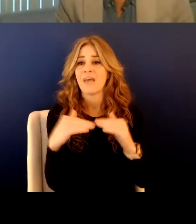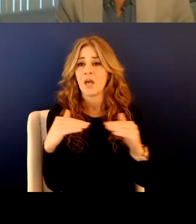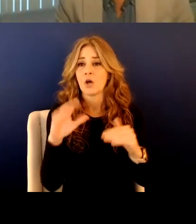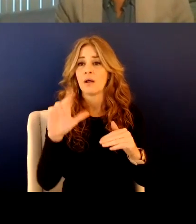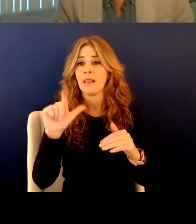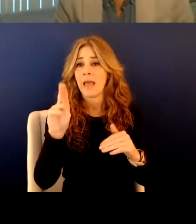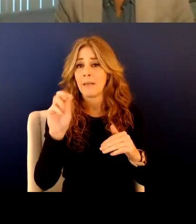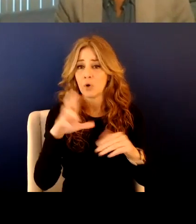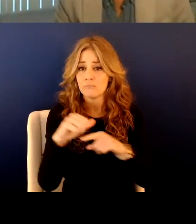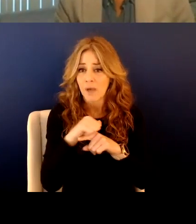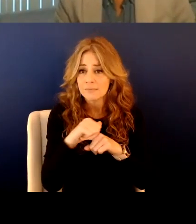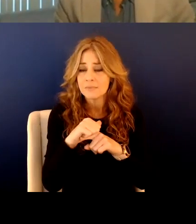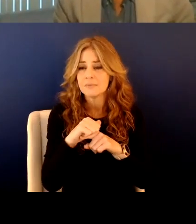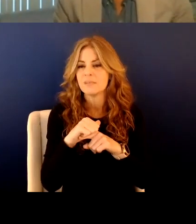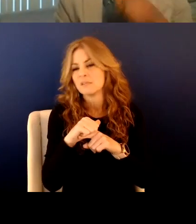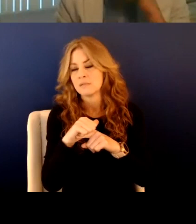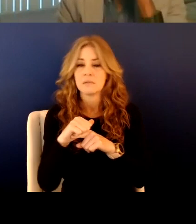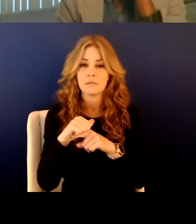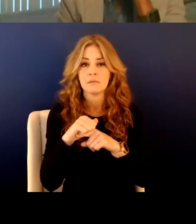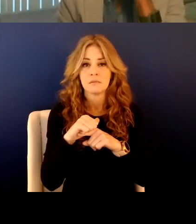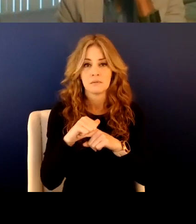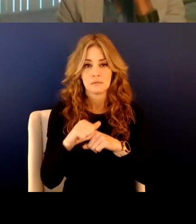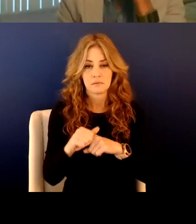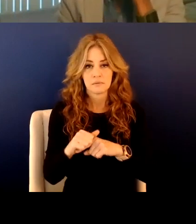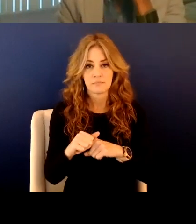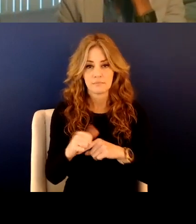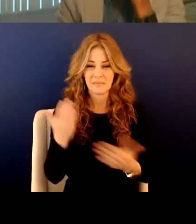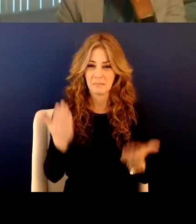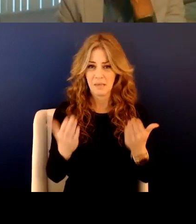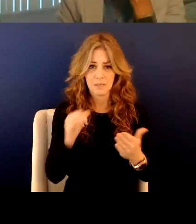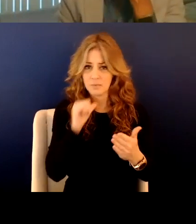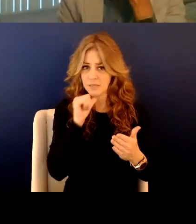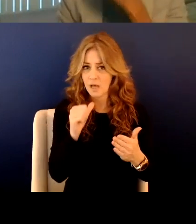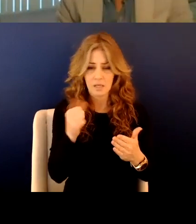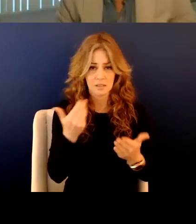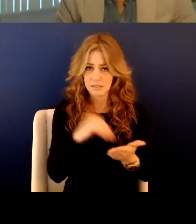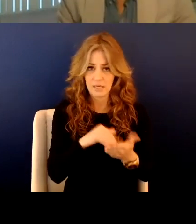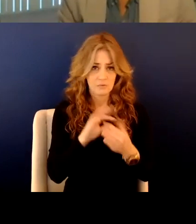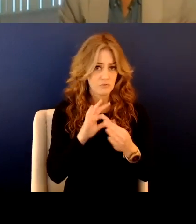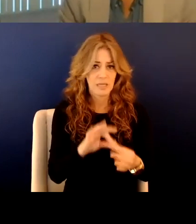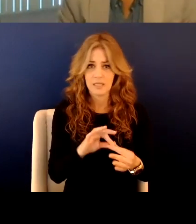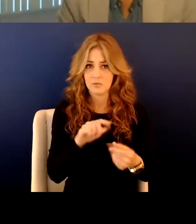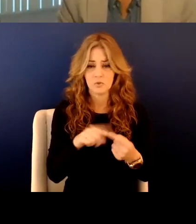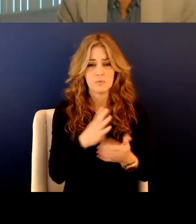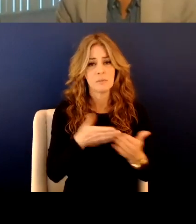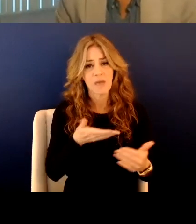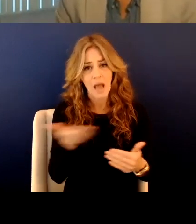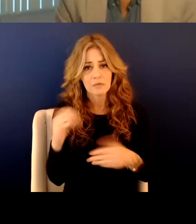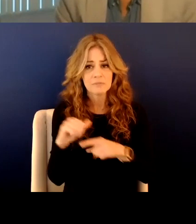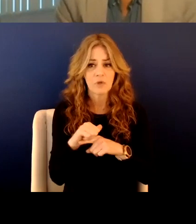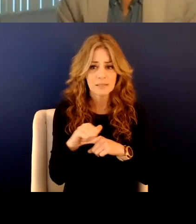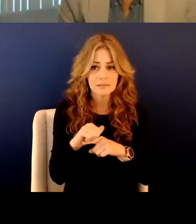it. I guess though where it wouldn't necessarily maybe would be again around like some of the hiring practices and things like